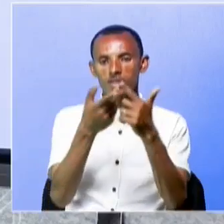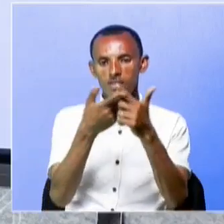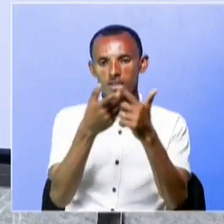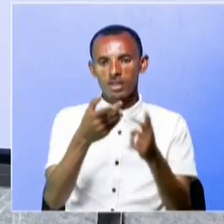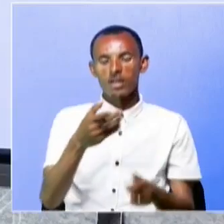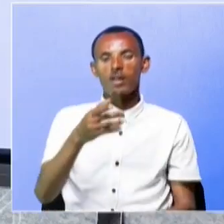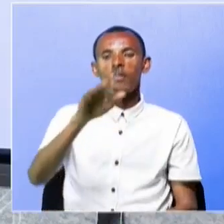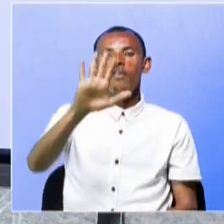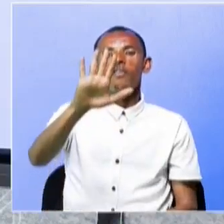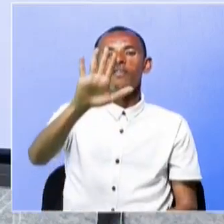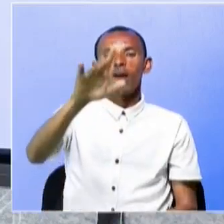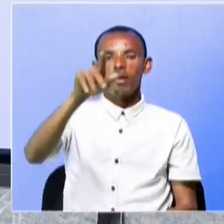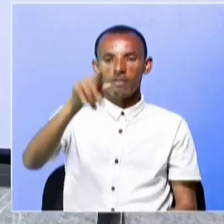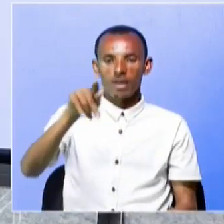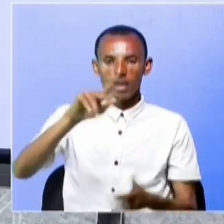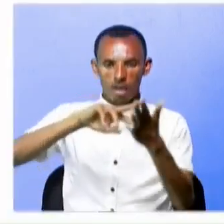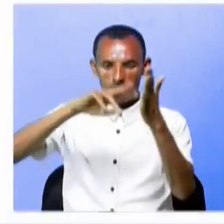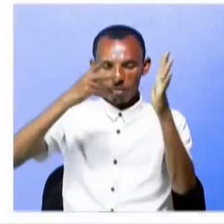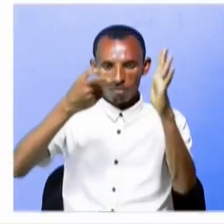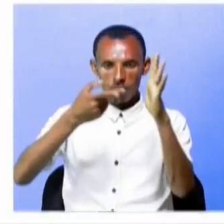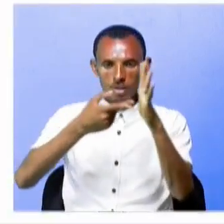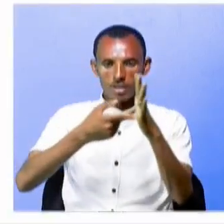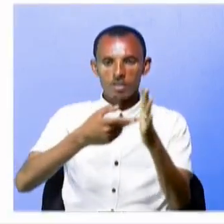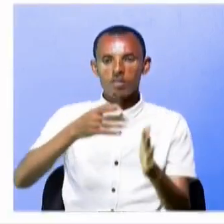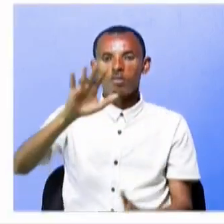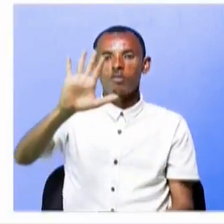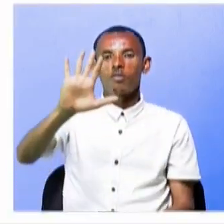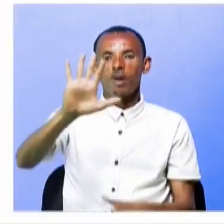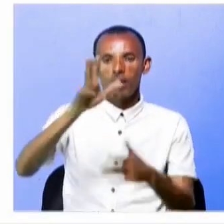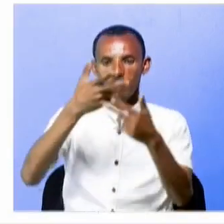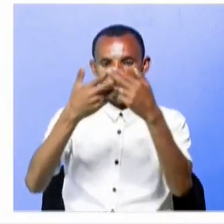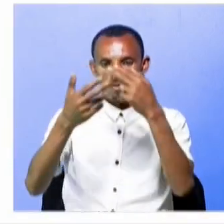5K is 5